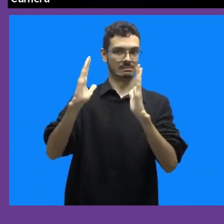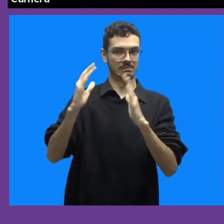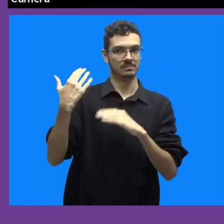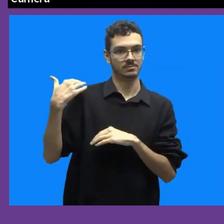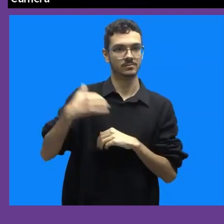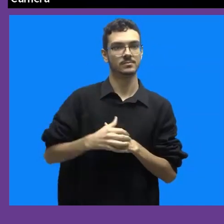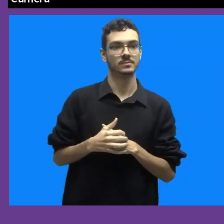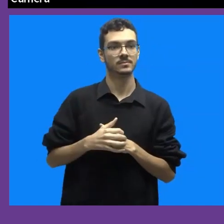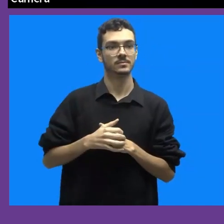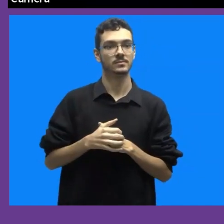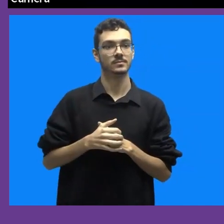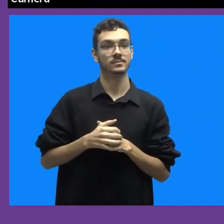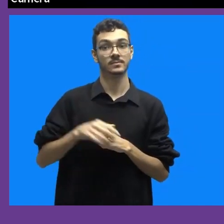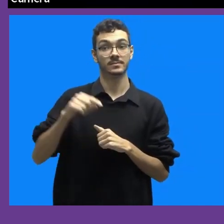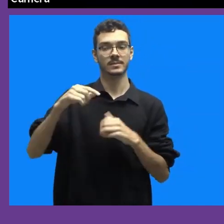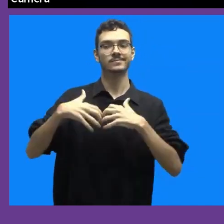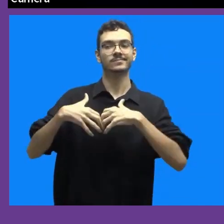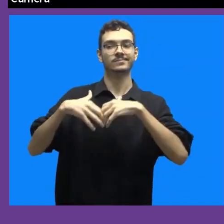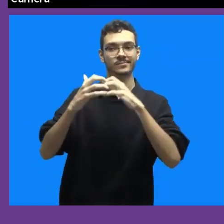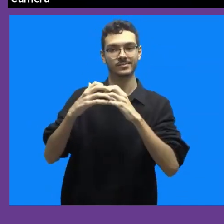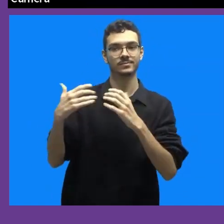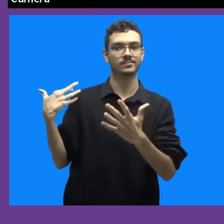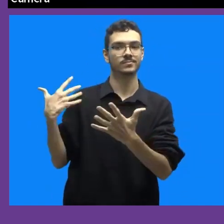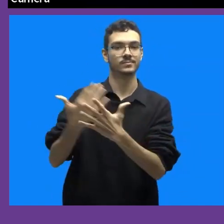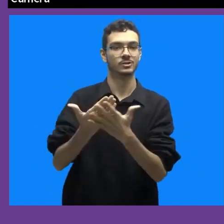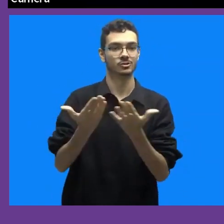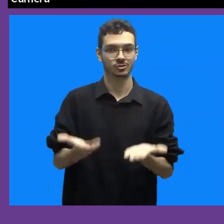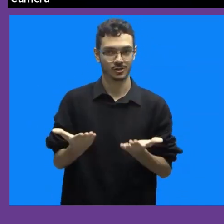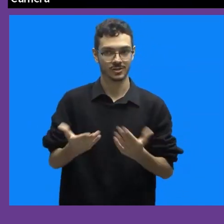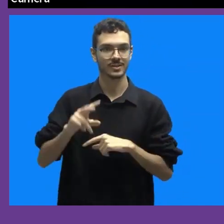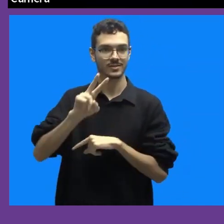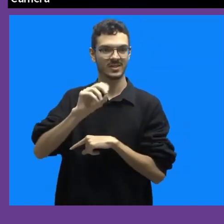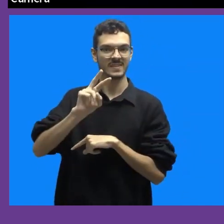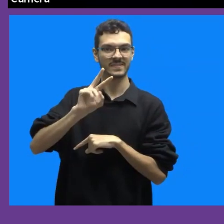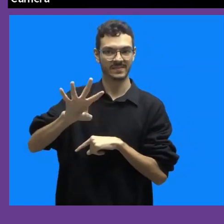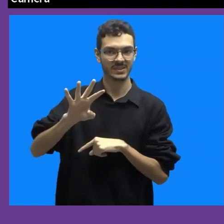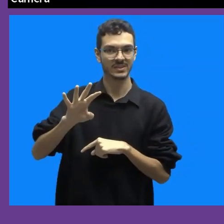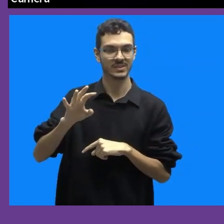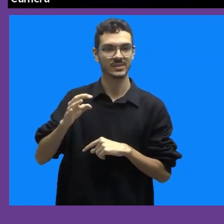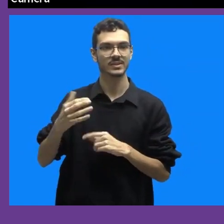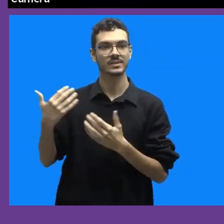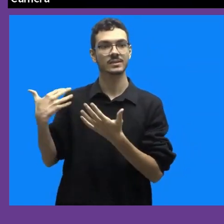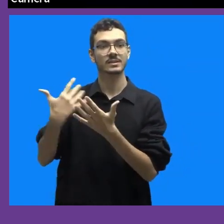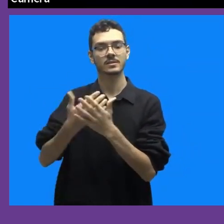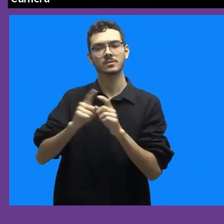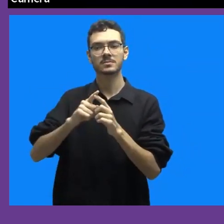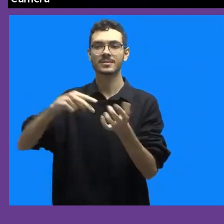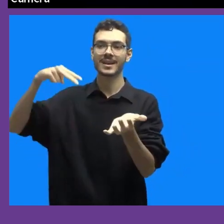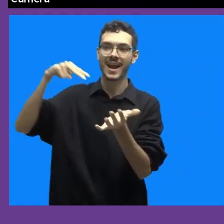of the sites aren't accessible, or at least they don't reach the minimum